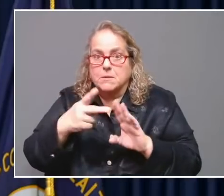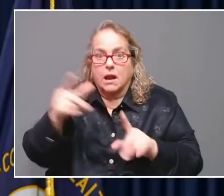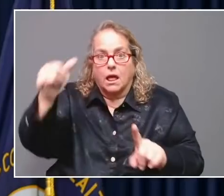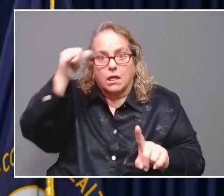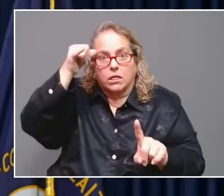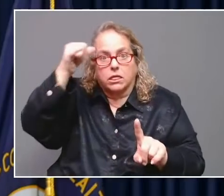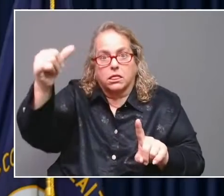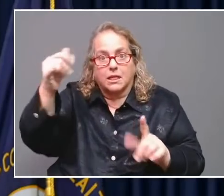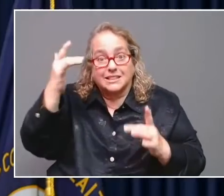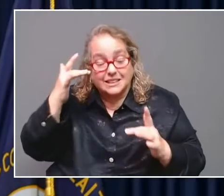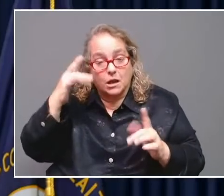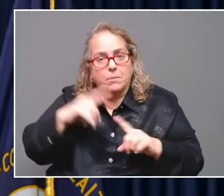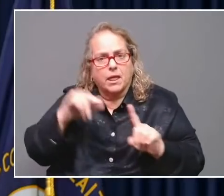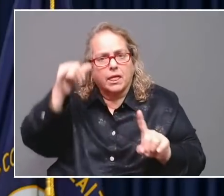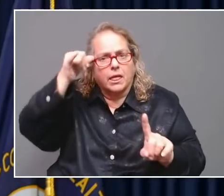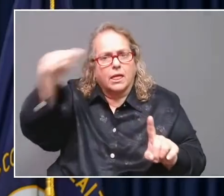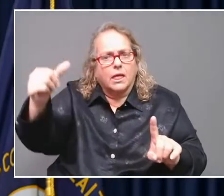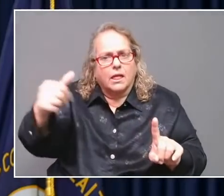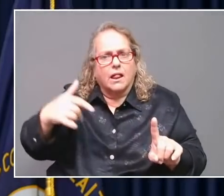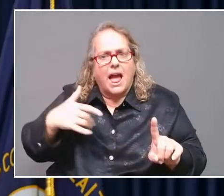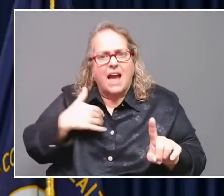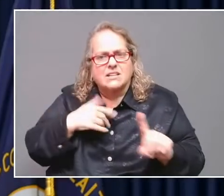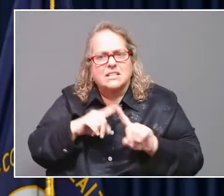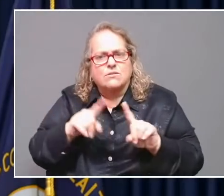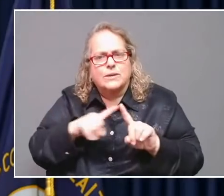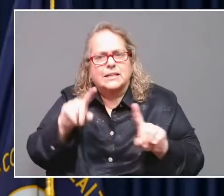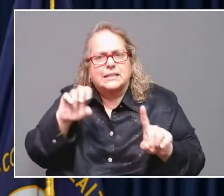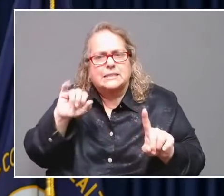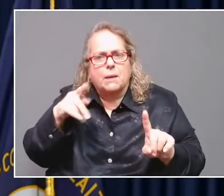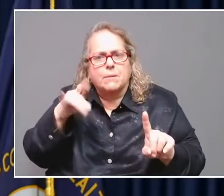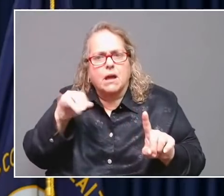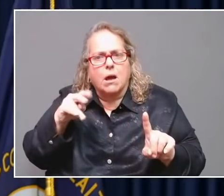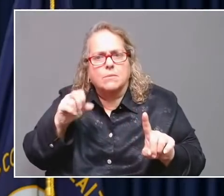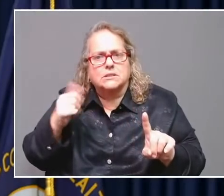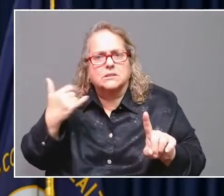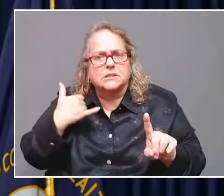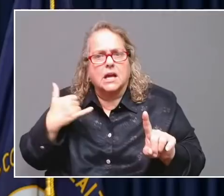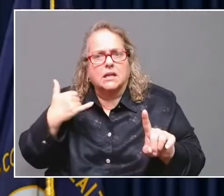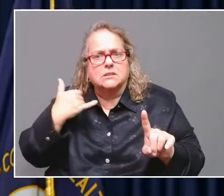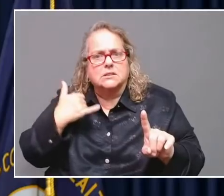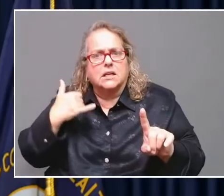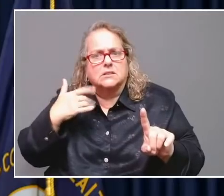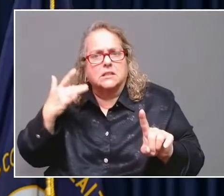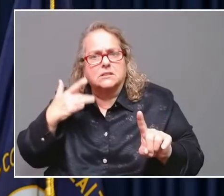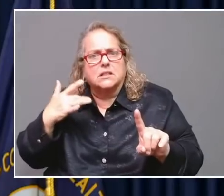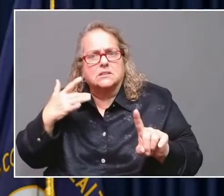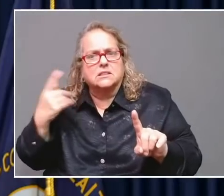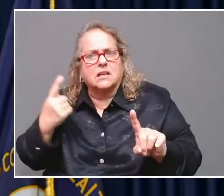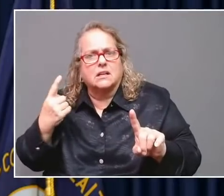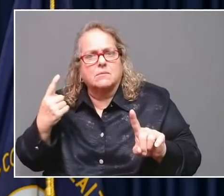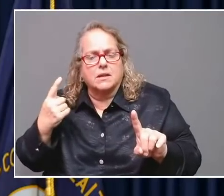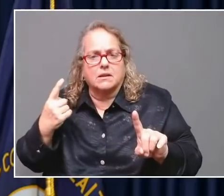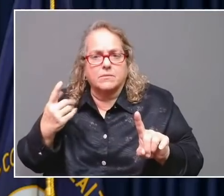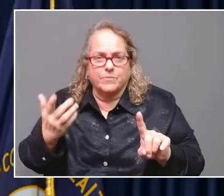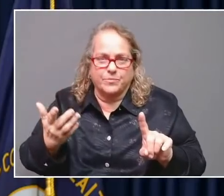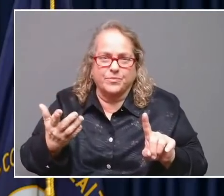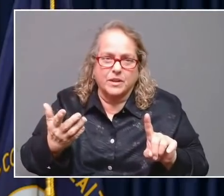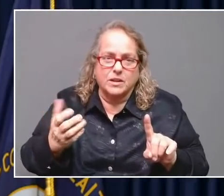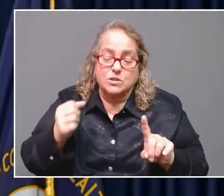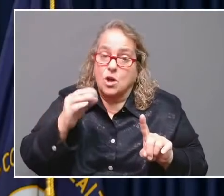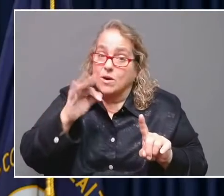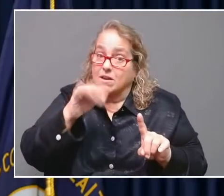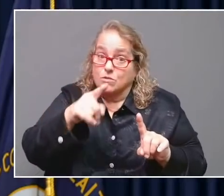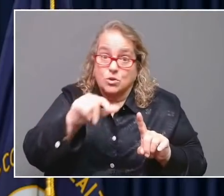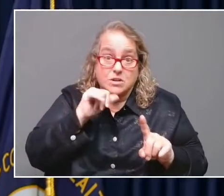but you're certainly going to miss a lot of days at school, and test to stay can't work if you're not masking, because it's going to spread that